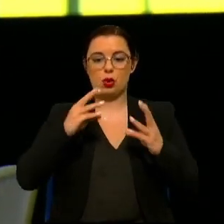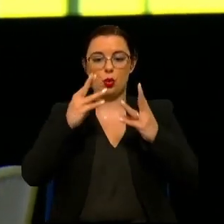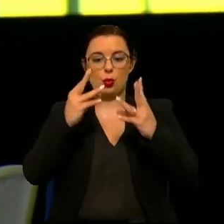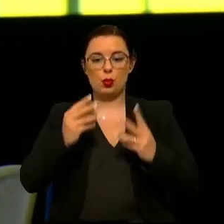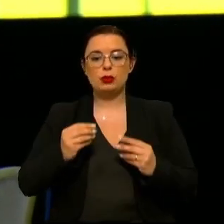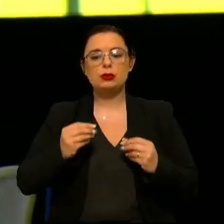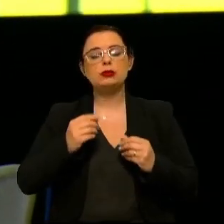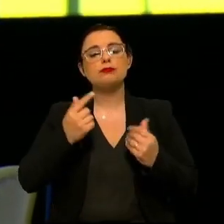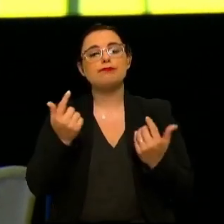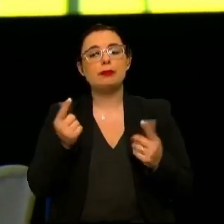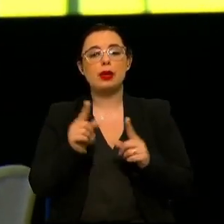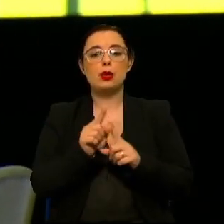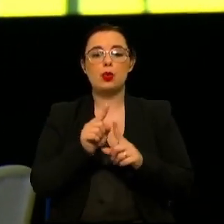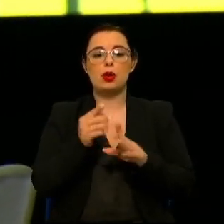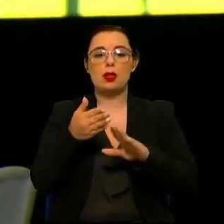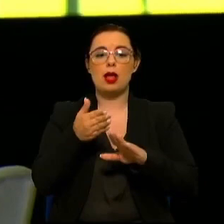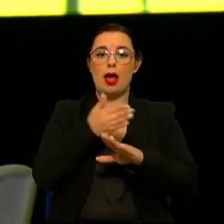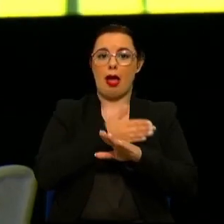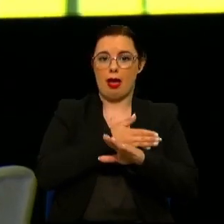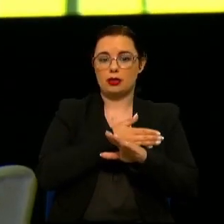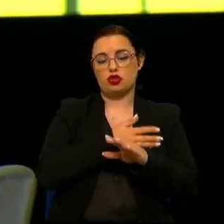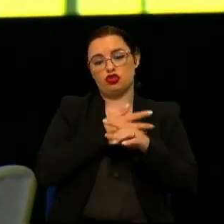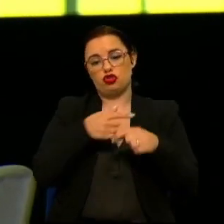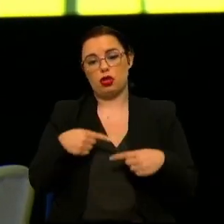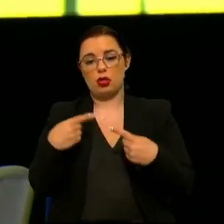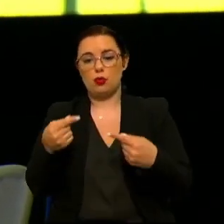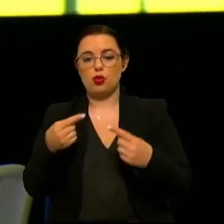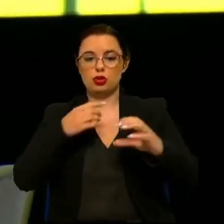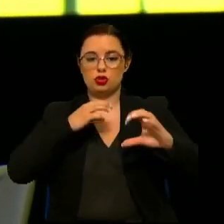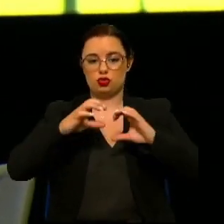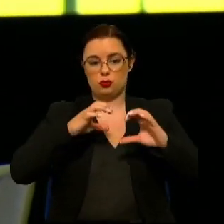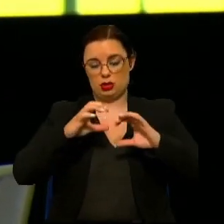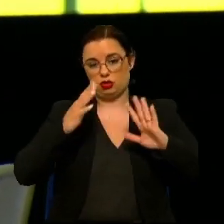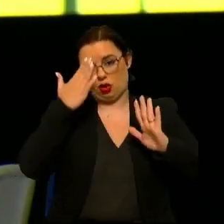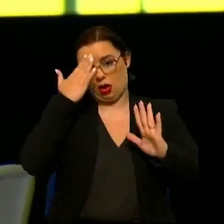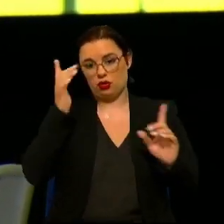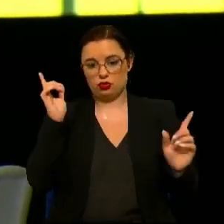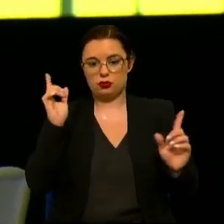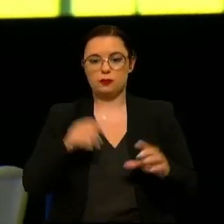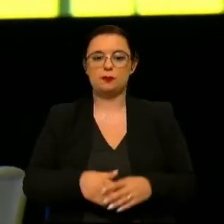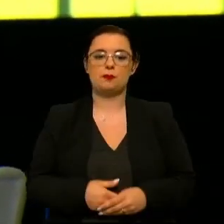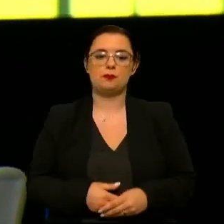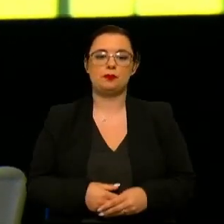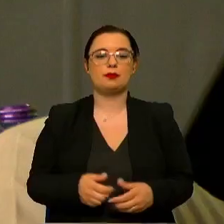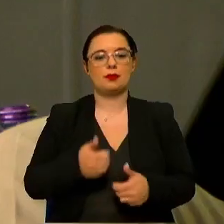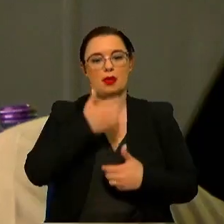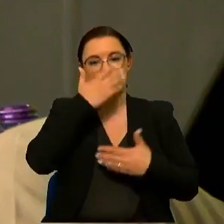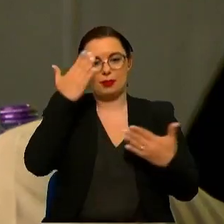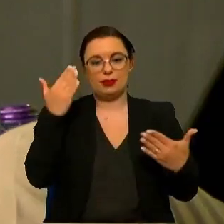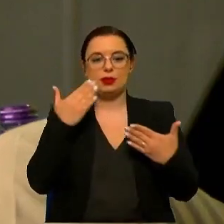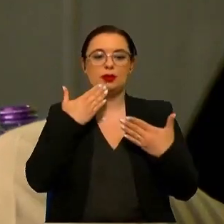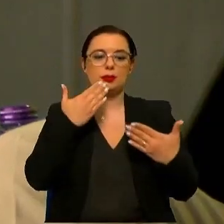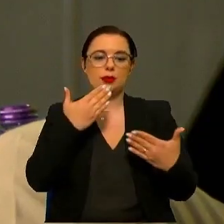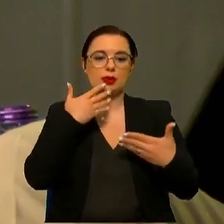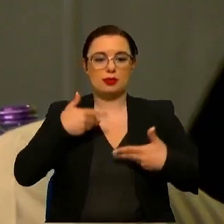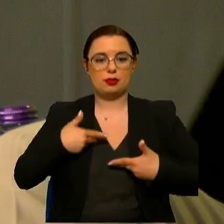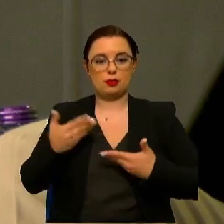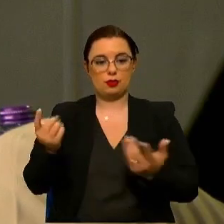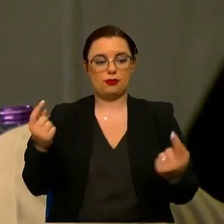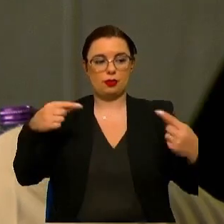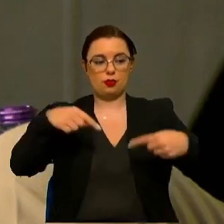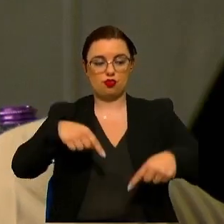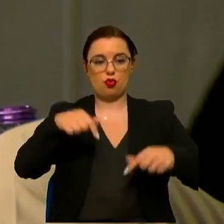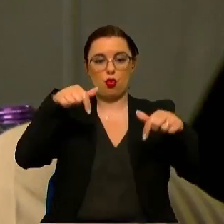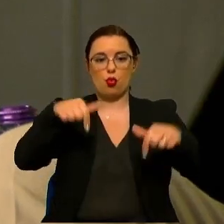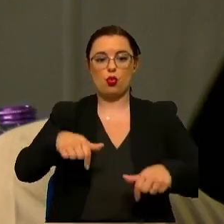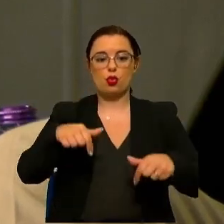link to quantum infrastructures. It's marking before and after telecommunications. Obrigada pelo convite de estar aqui. Good